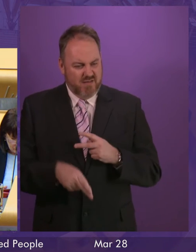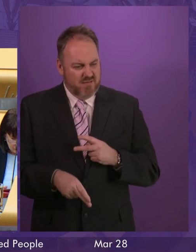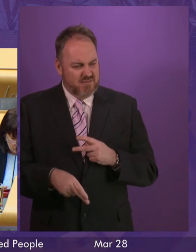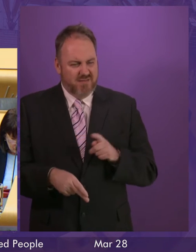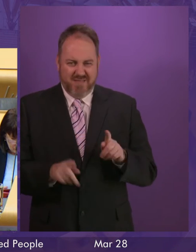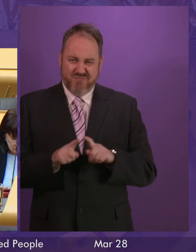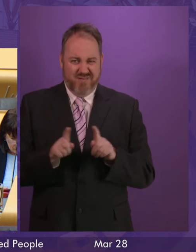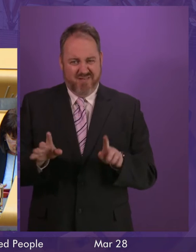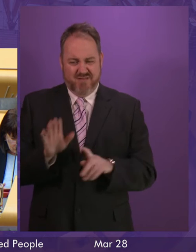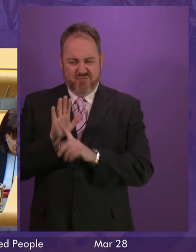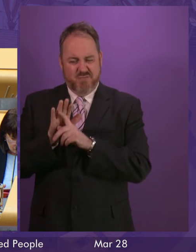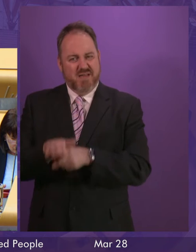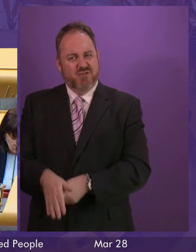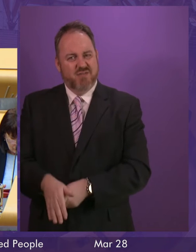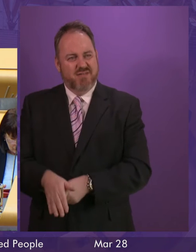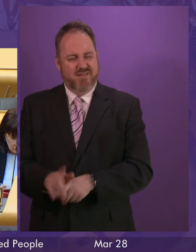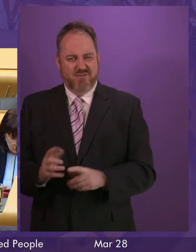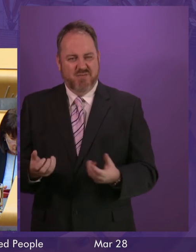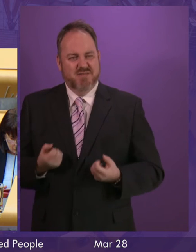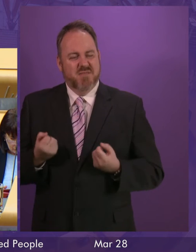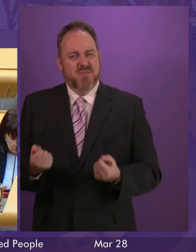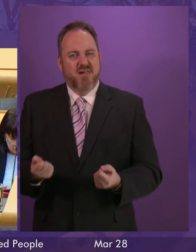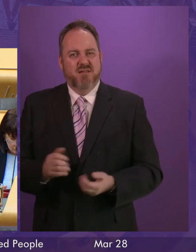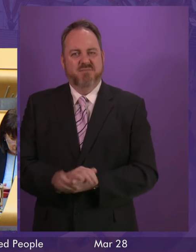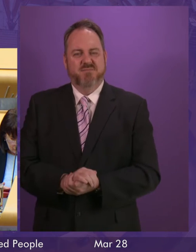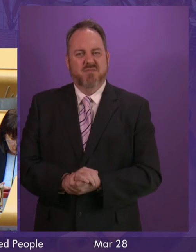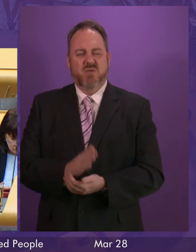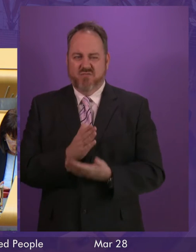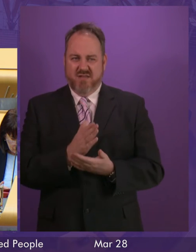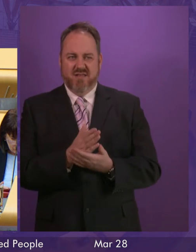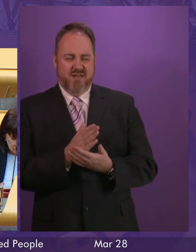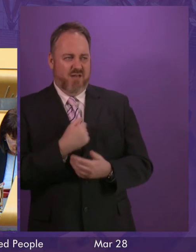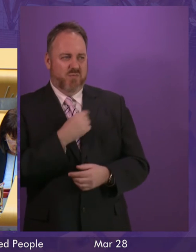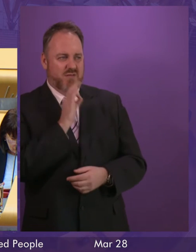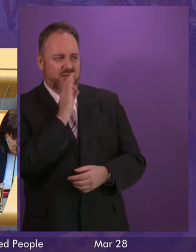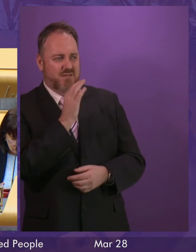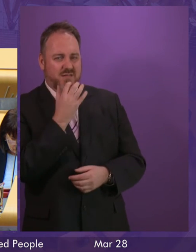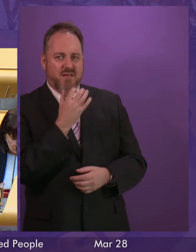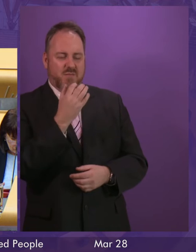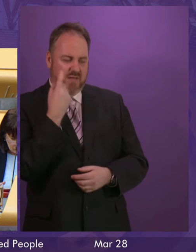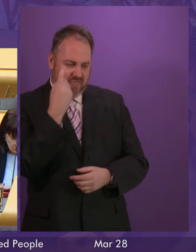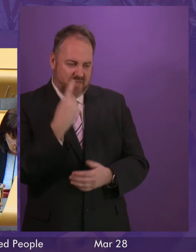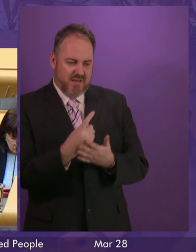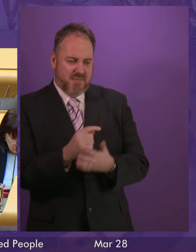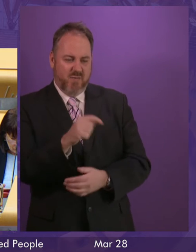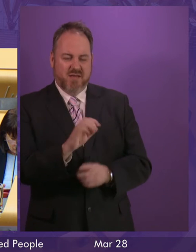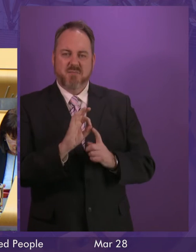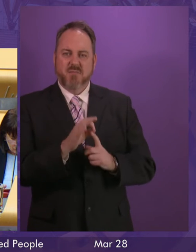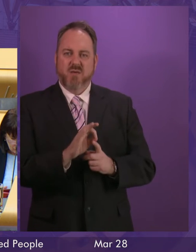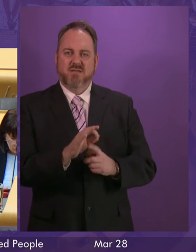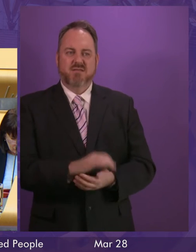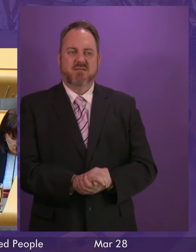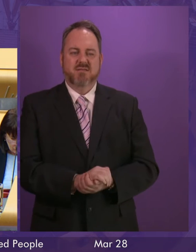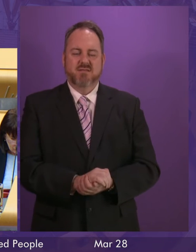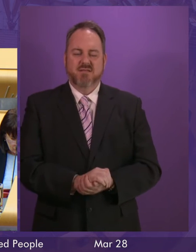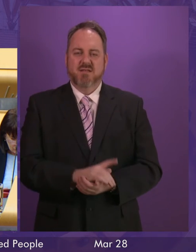-discrimination principles in the Social Security Act. I would ask the Government to reflect on that. If we're truly